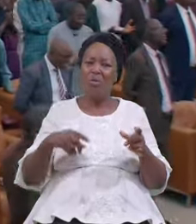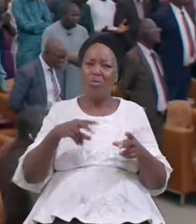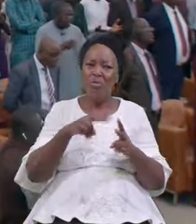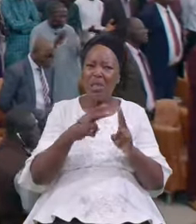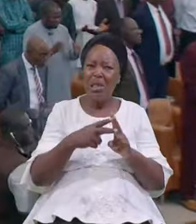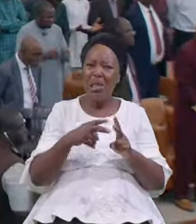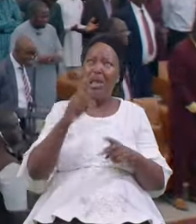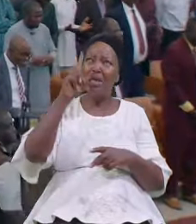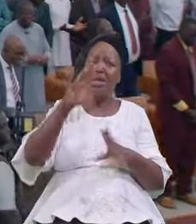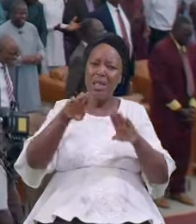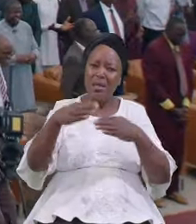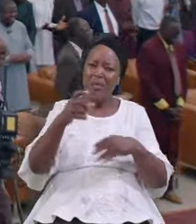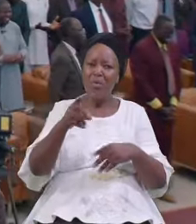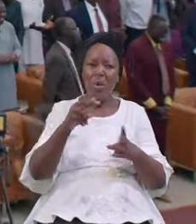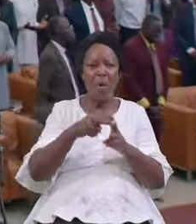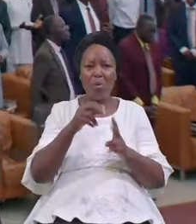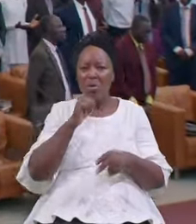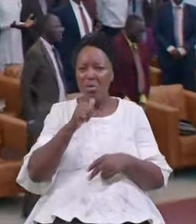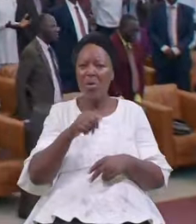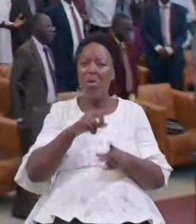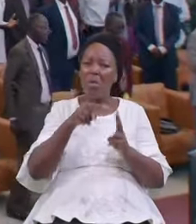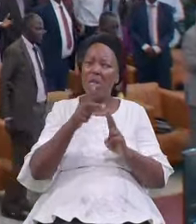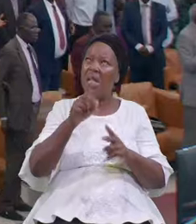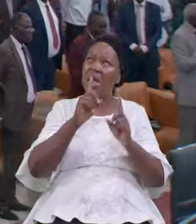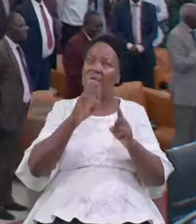Unreservedly loving.